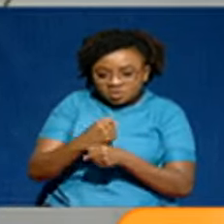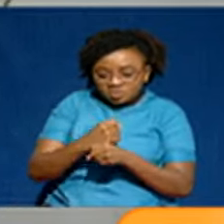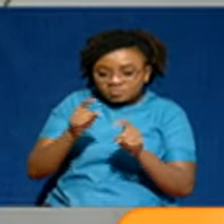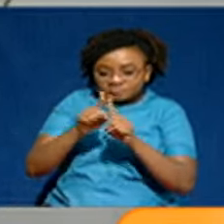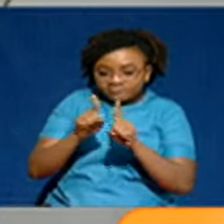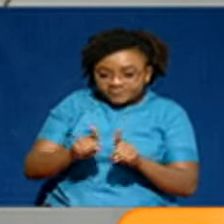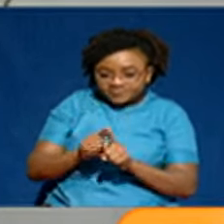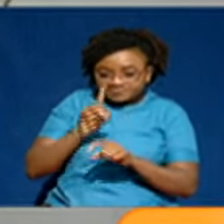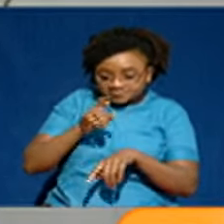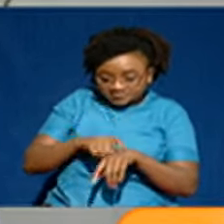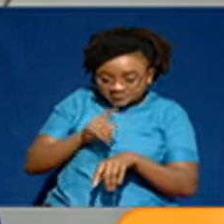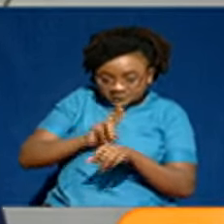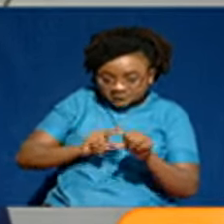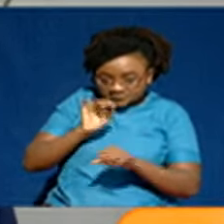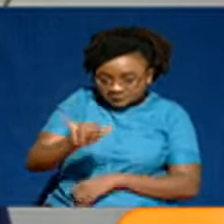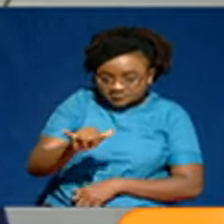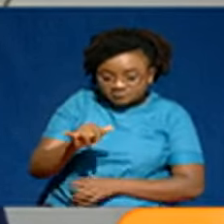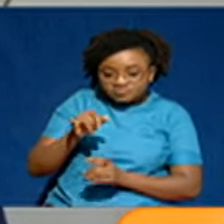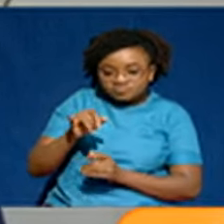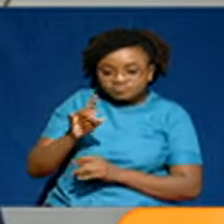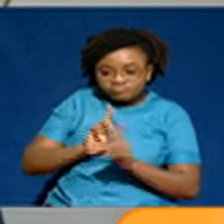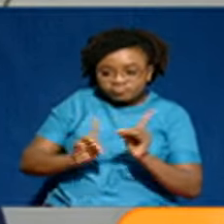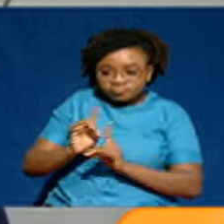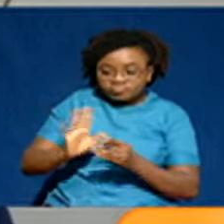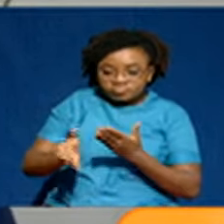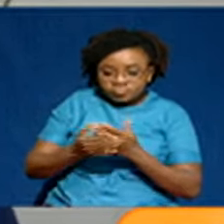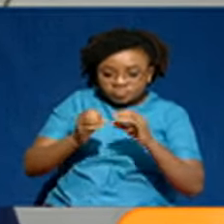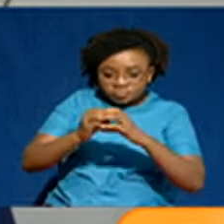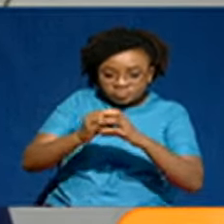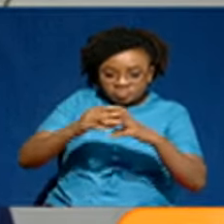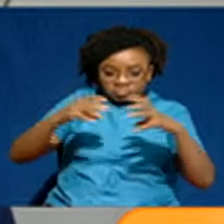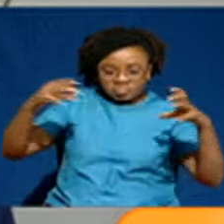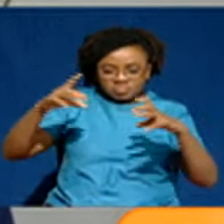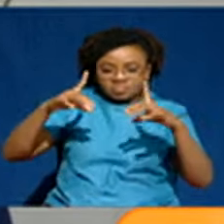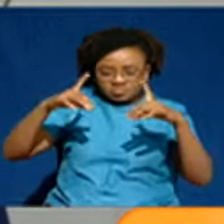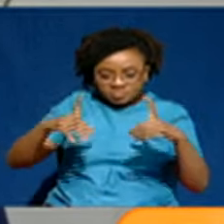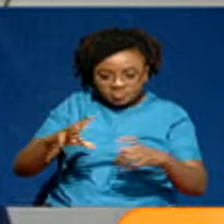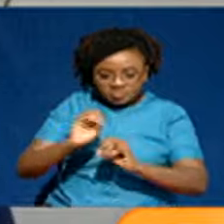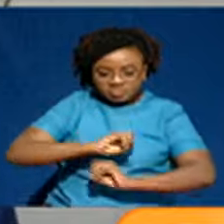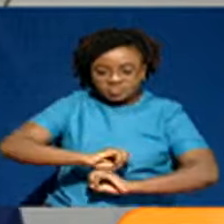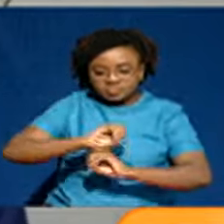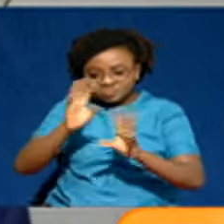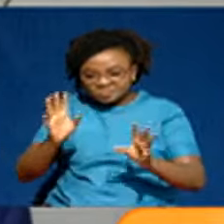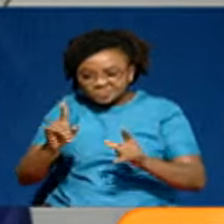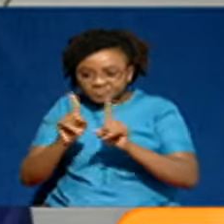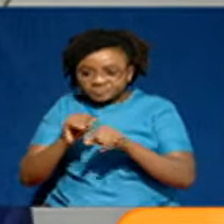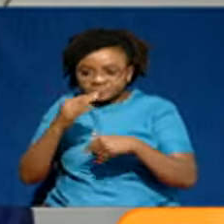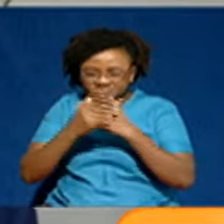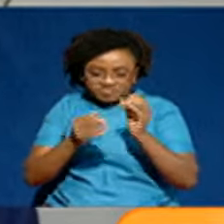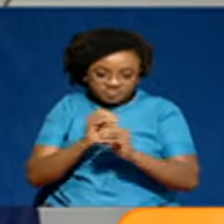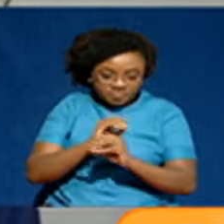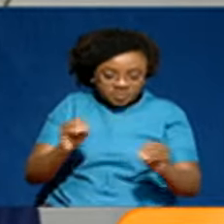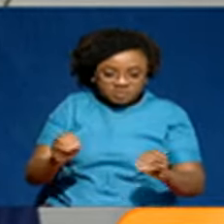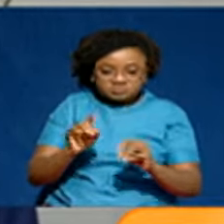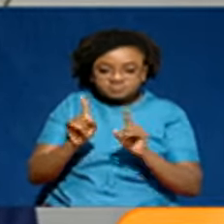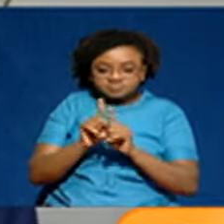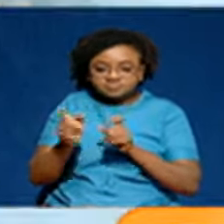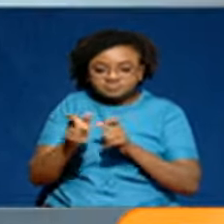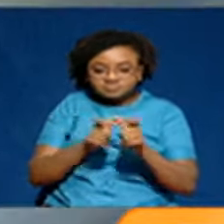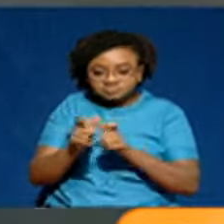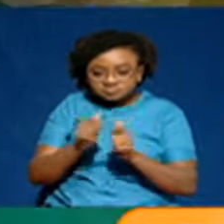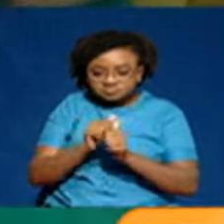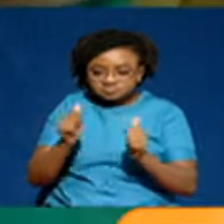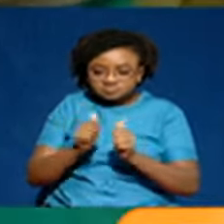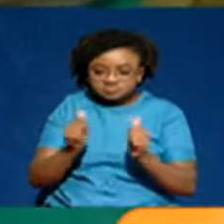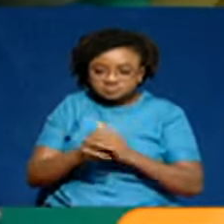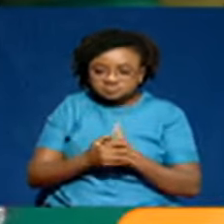using laparoscopy is that it magnifies the image, you have better clarity, there's less bleeding, there's better handling of the tissue.